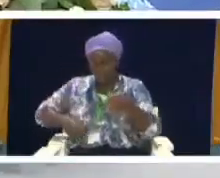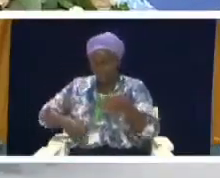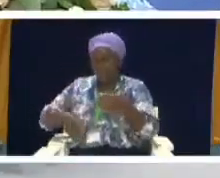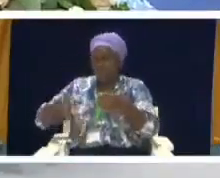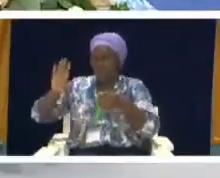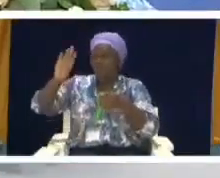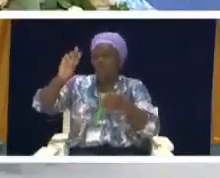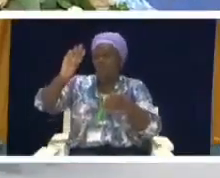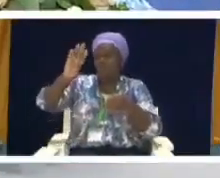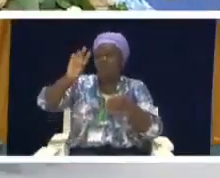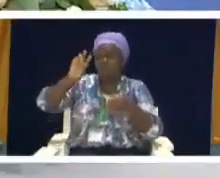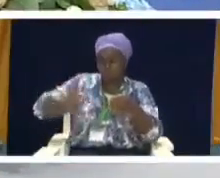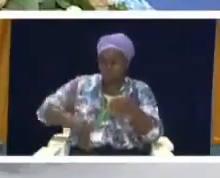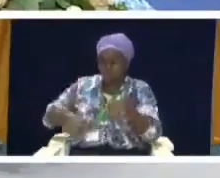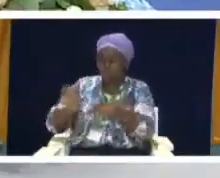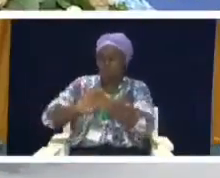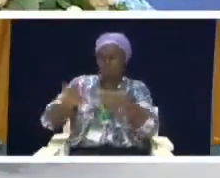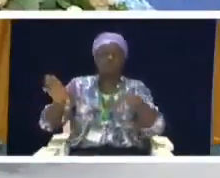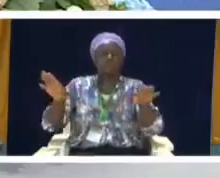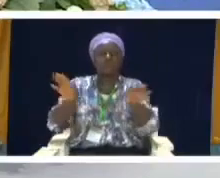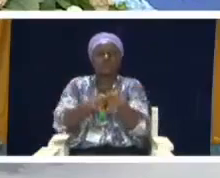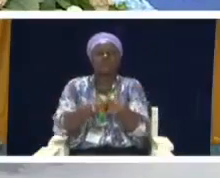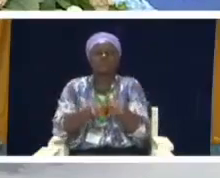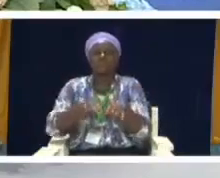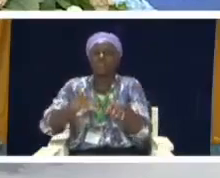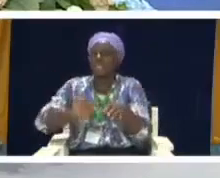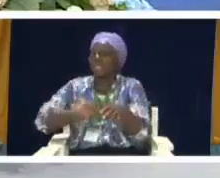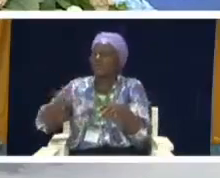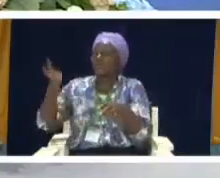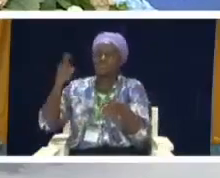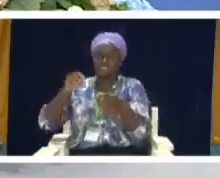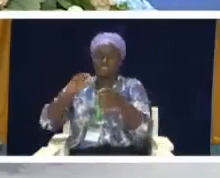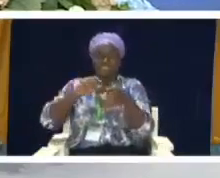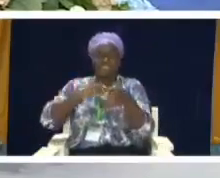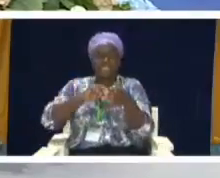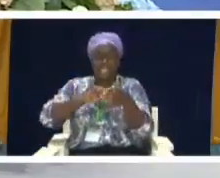July. I was discharged in September.